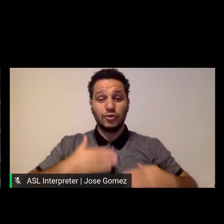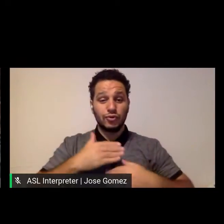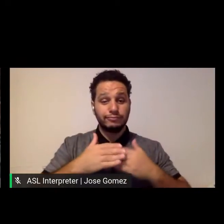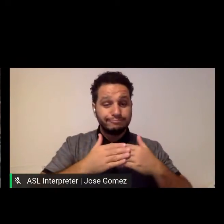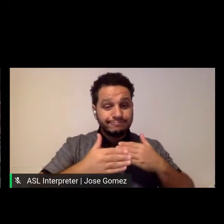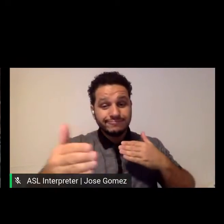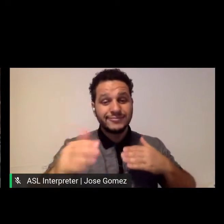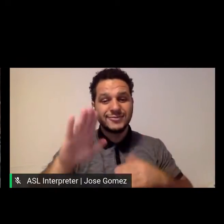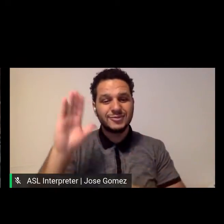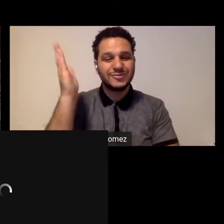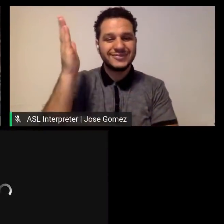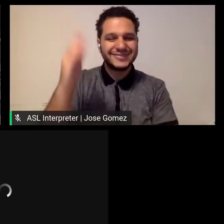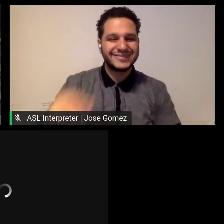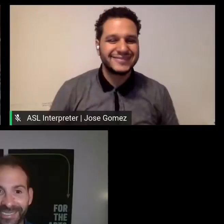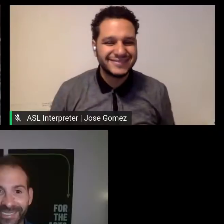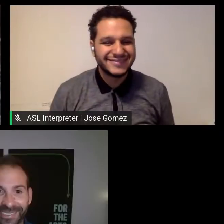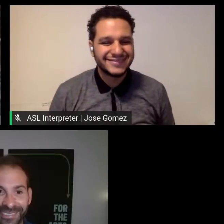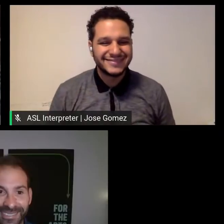today.